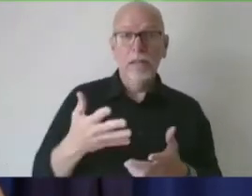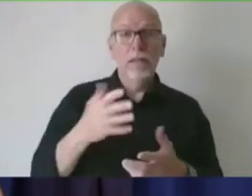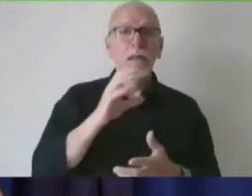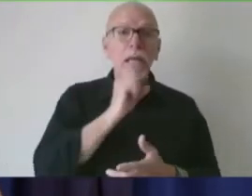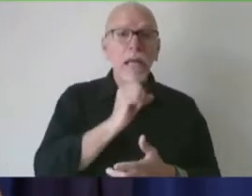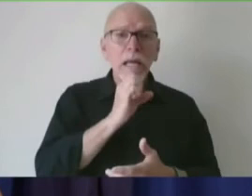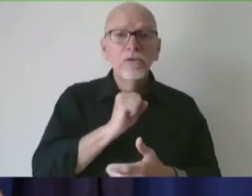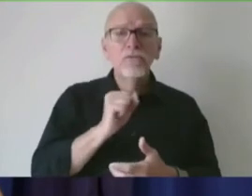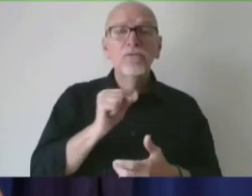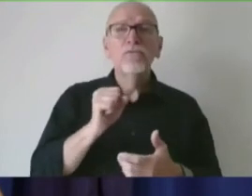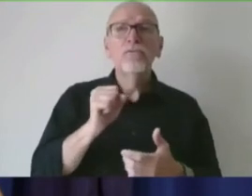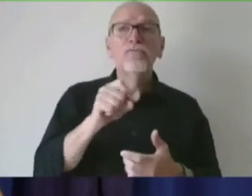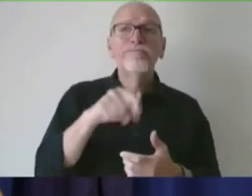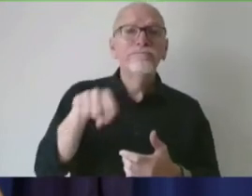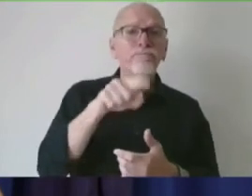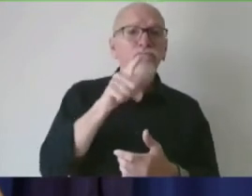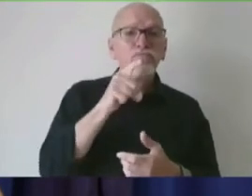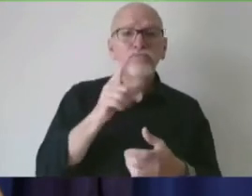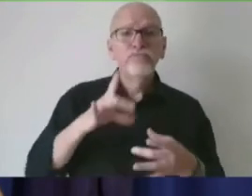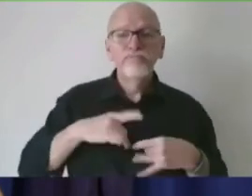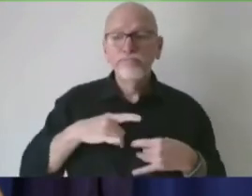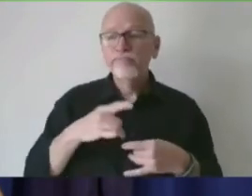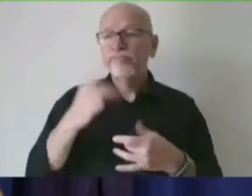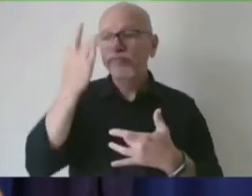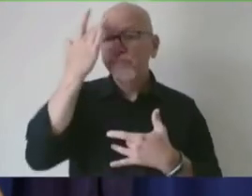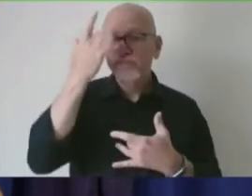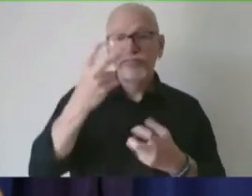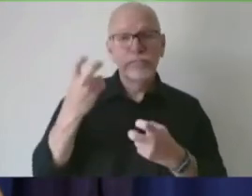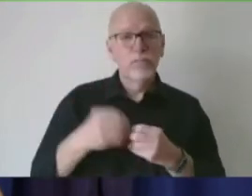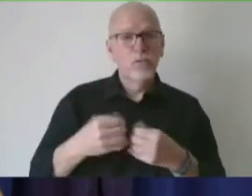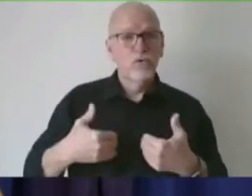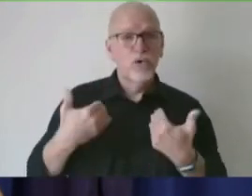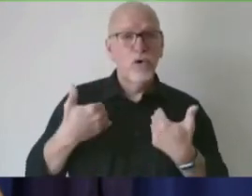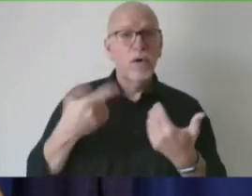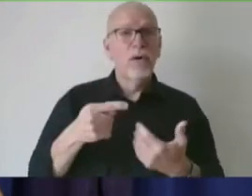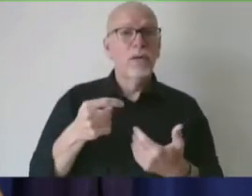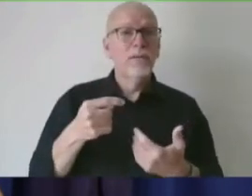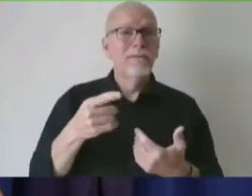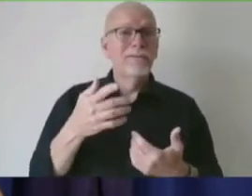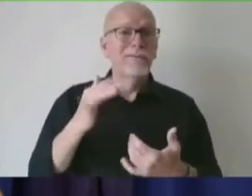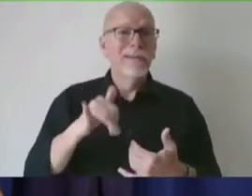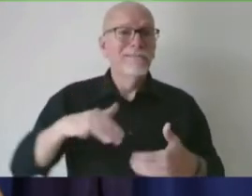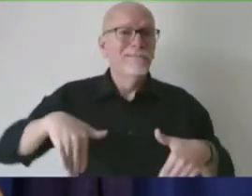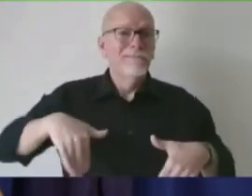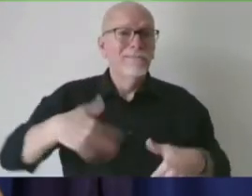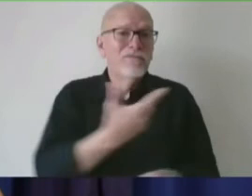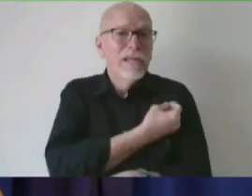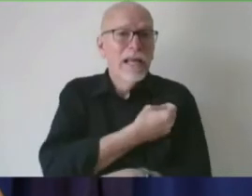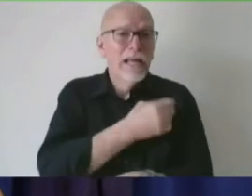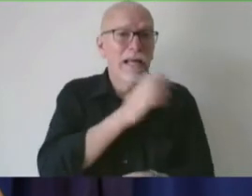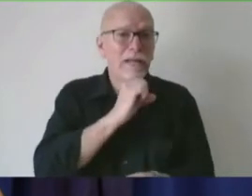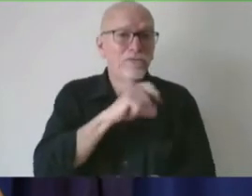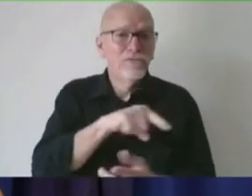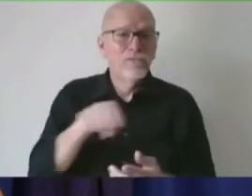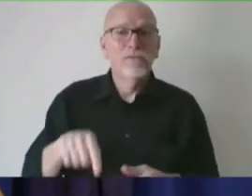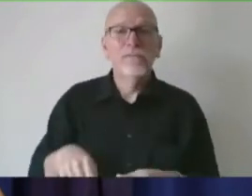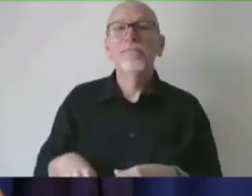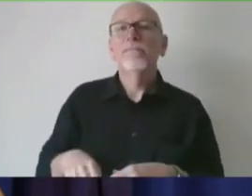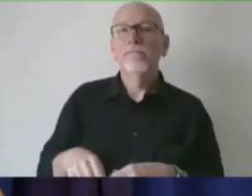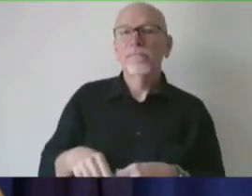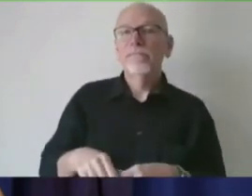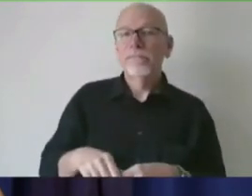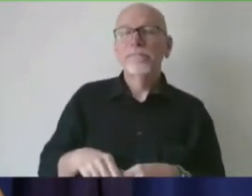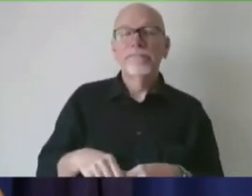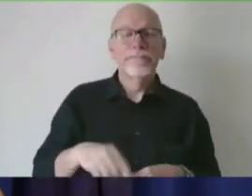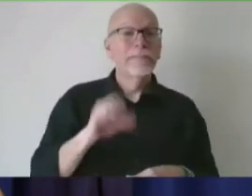age of those getting COVID is younger, and particularly that unvaccinated age group? Right, and by nature, you would see more